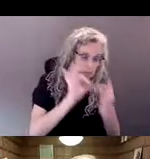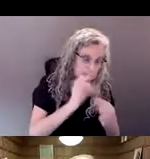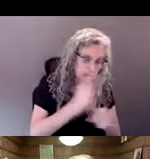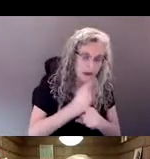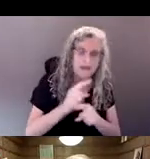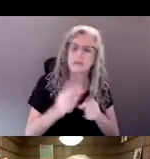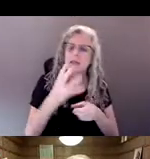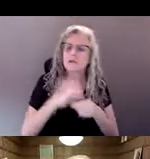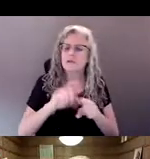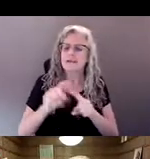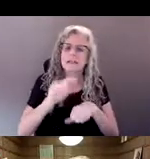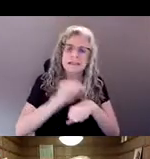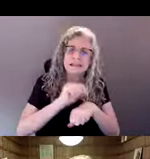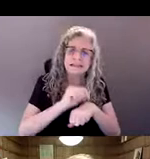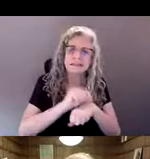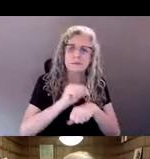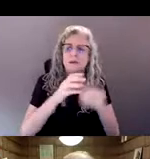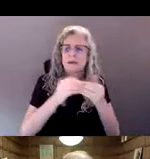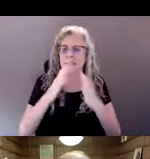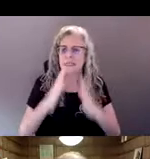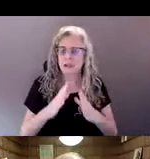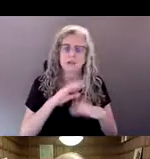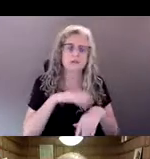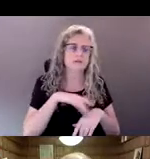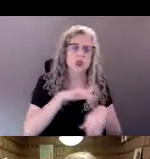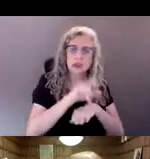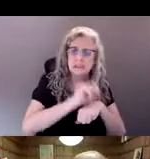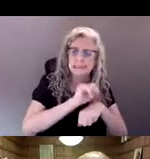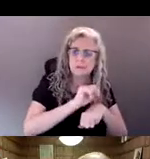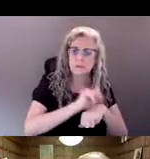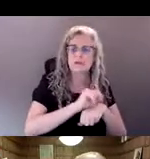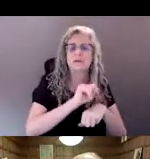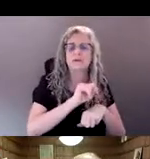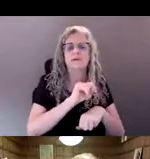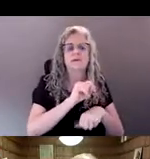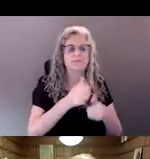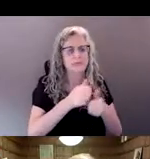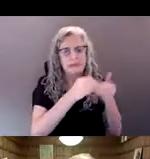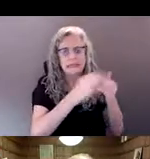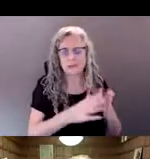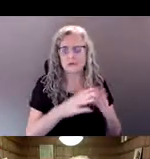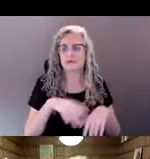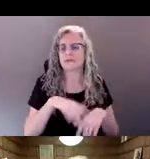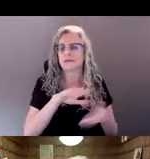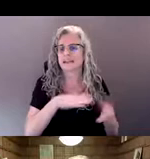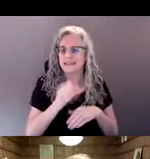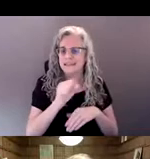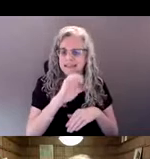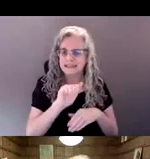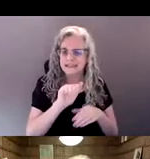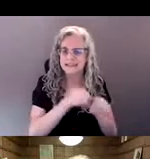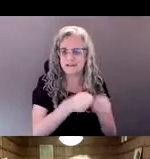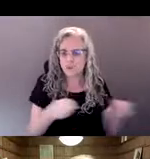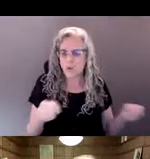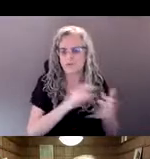temple authorities, early synagogal Judaism, the Dead Sea Scrolls community, etc. So the early Christian